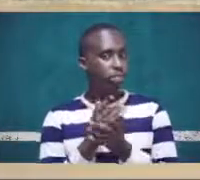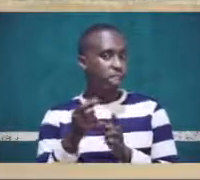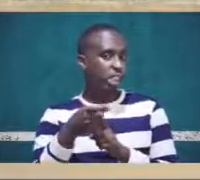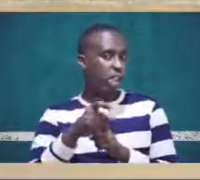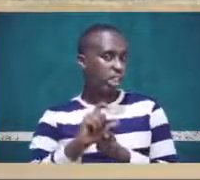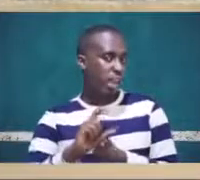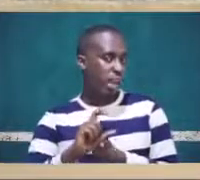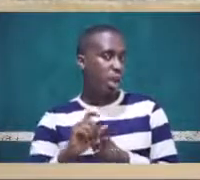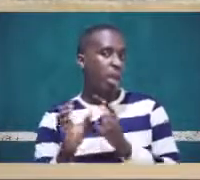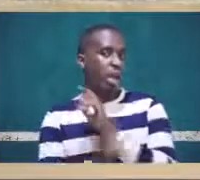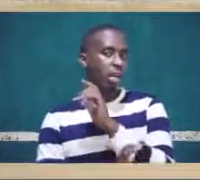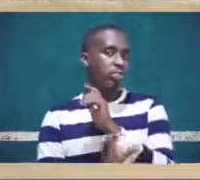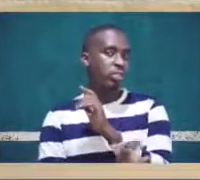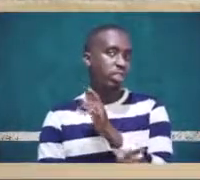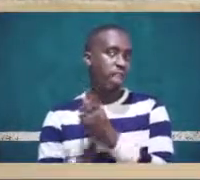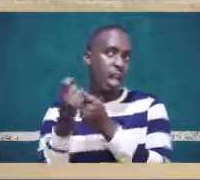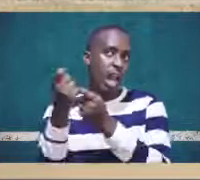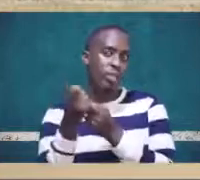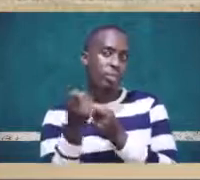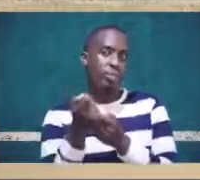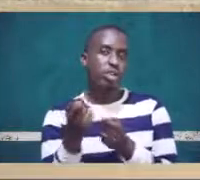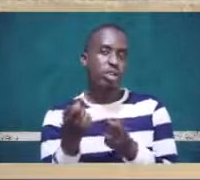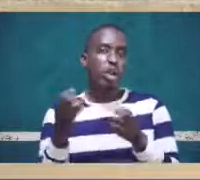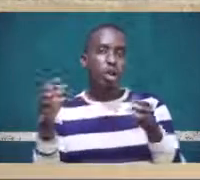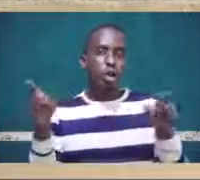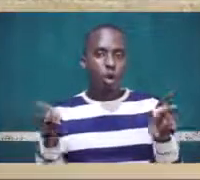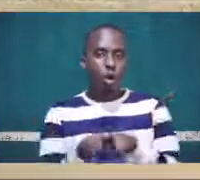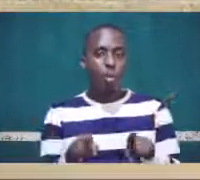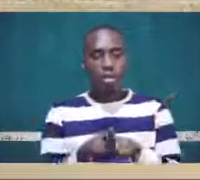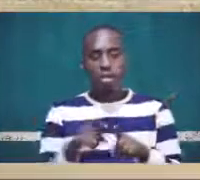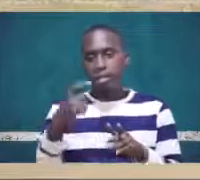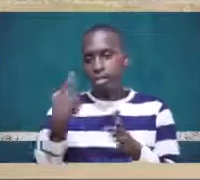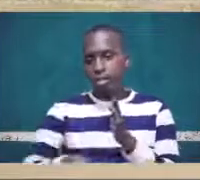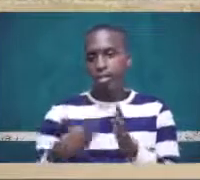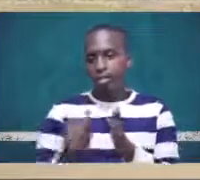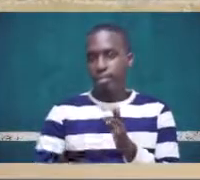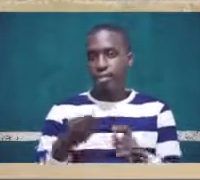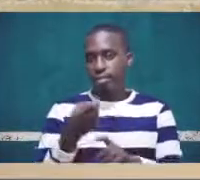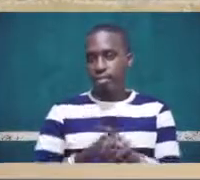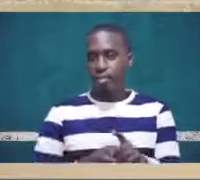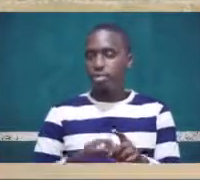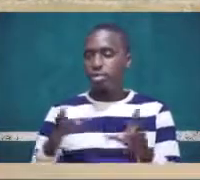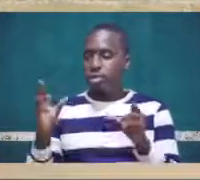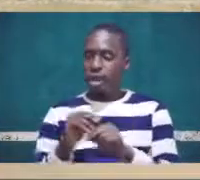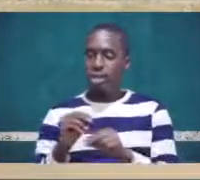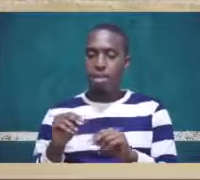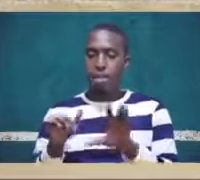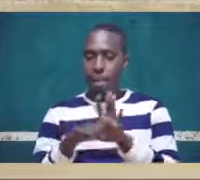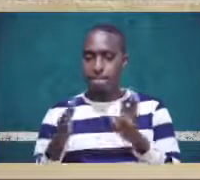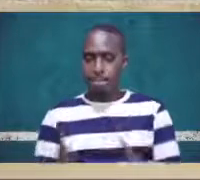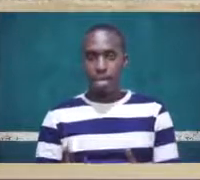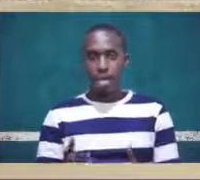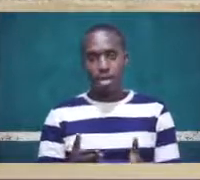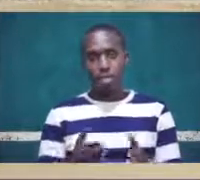addition, countries adopt the same tax on commodities from non-member countries